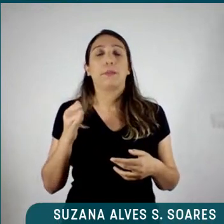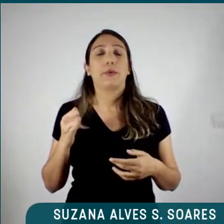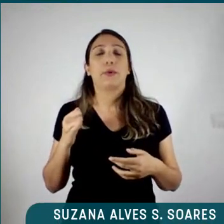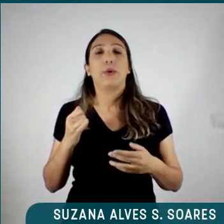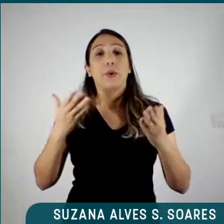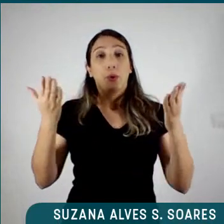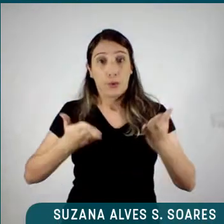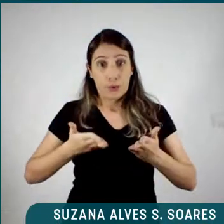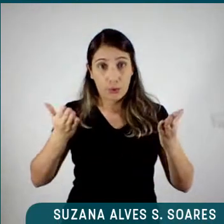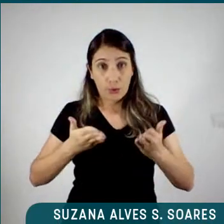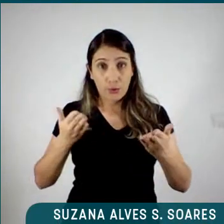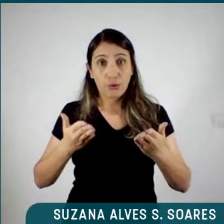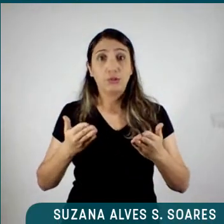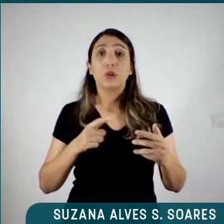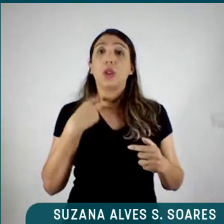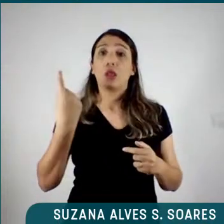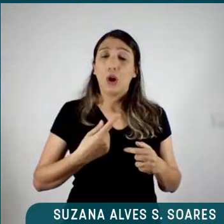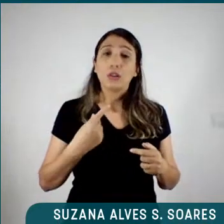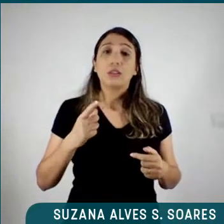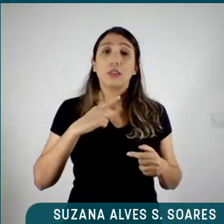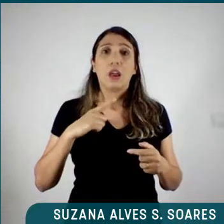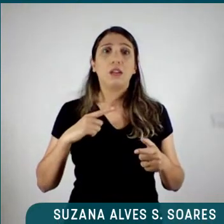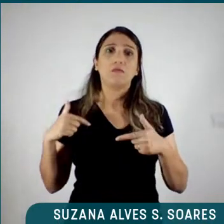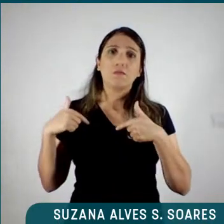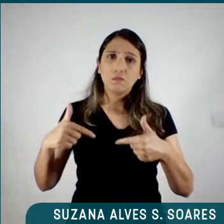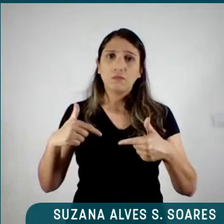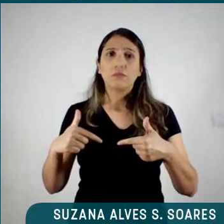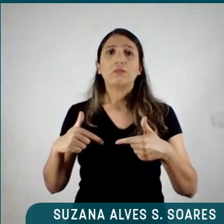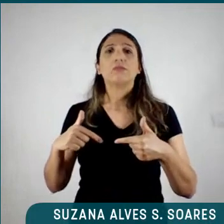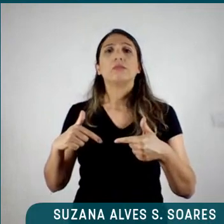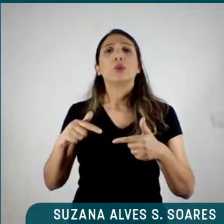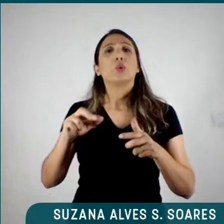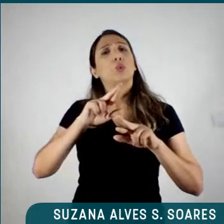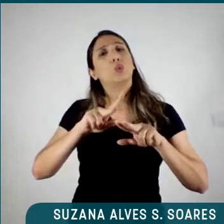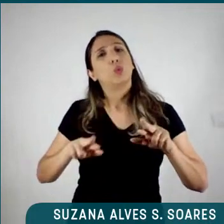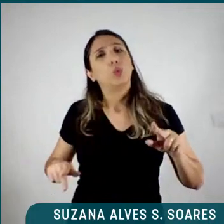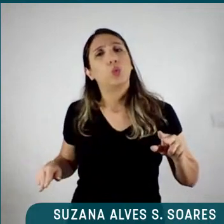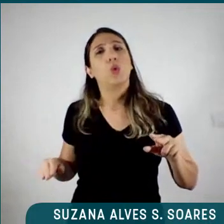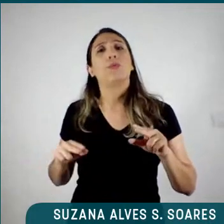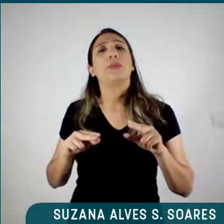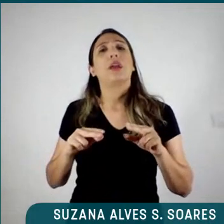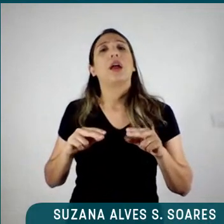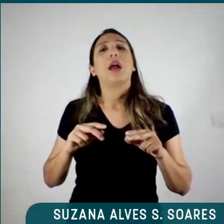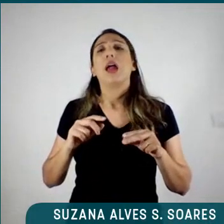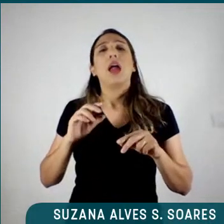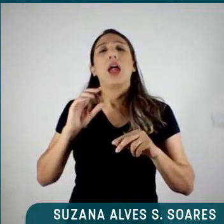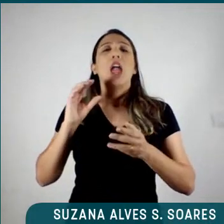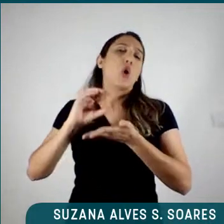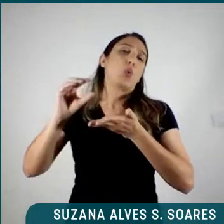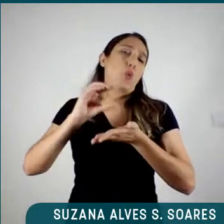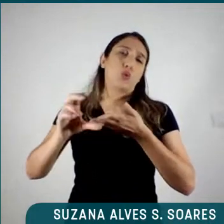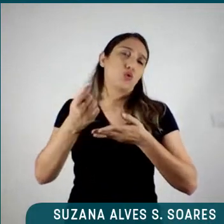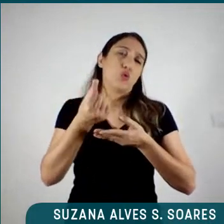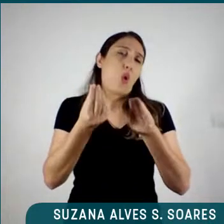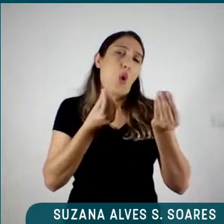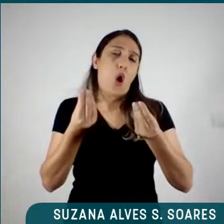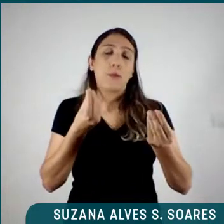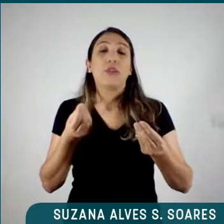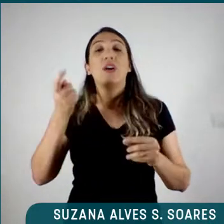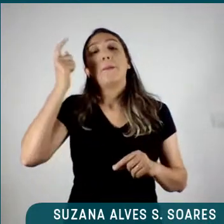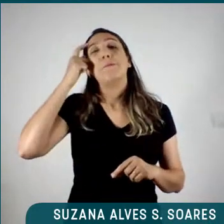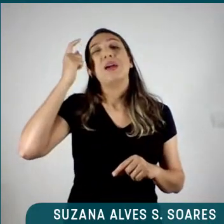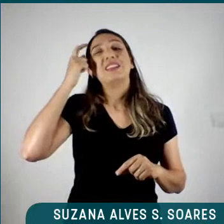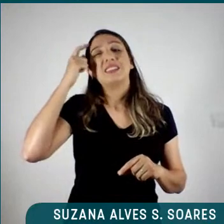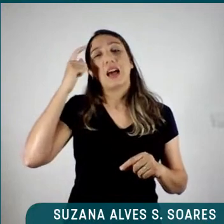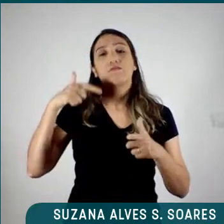to, to, to implement some of the ideas. We are working with some